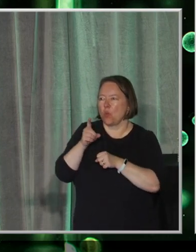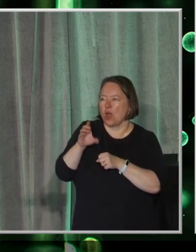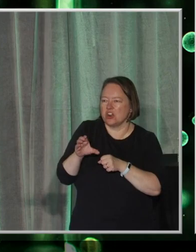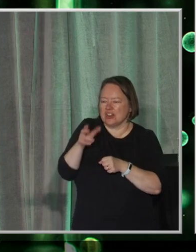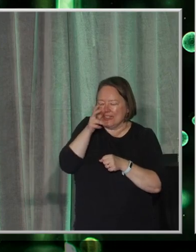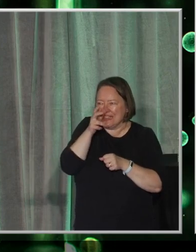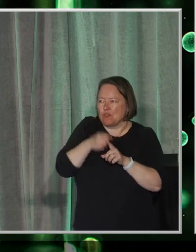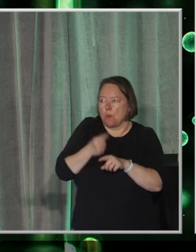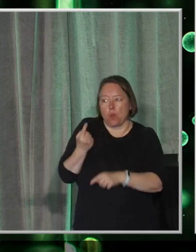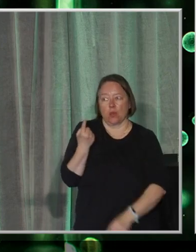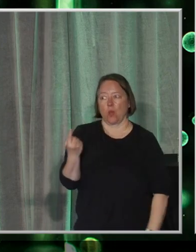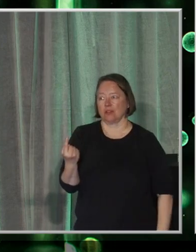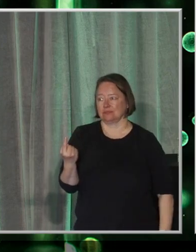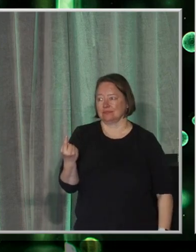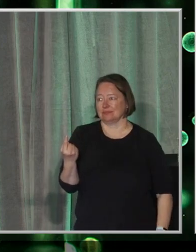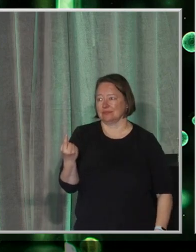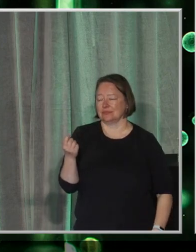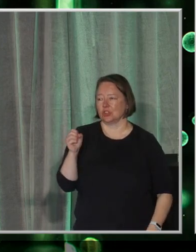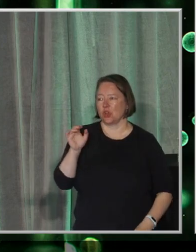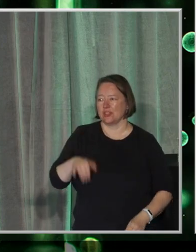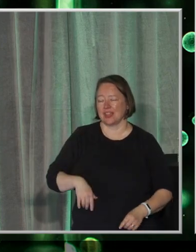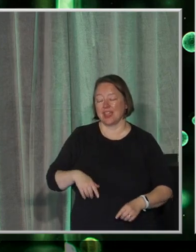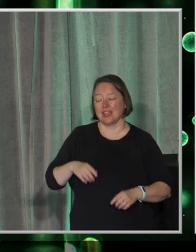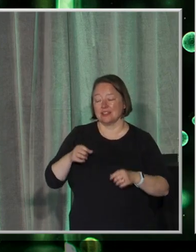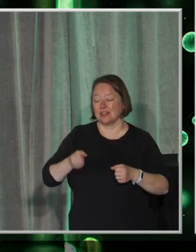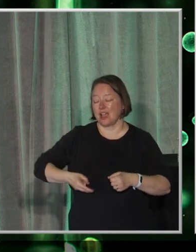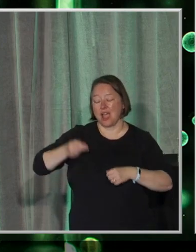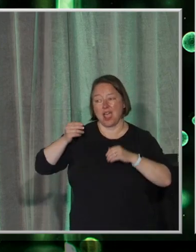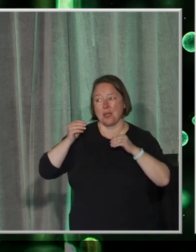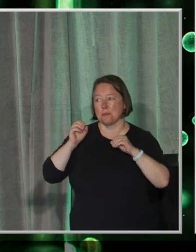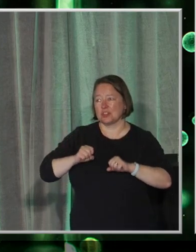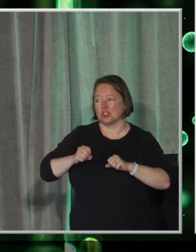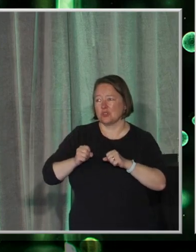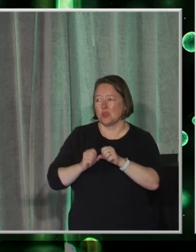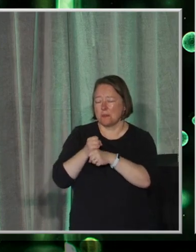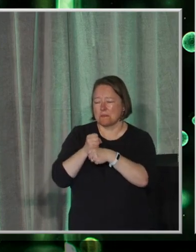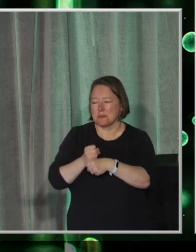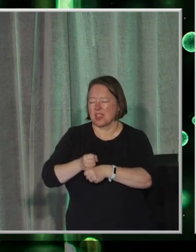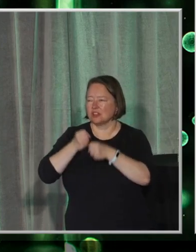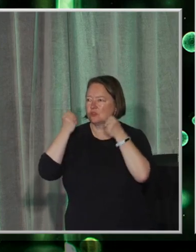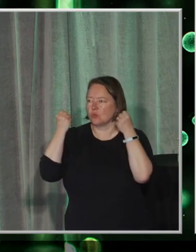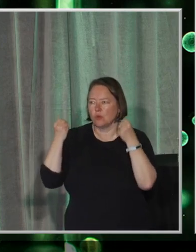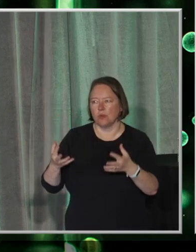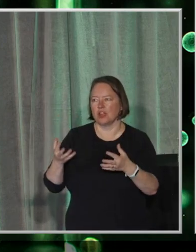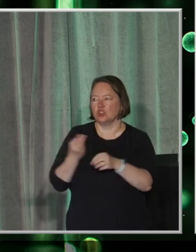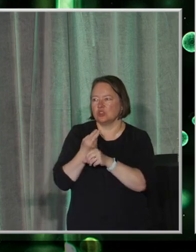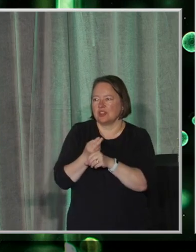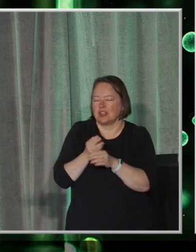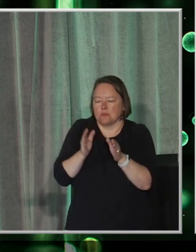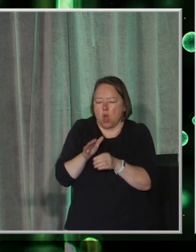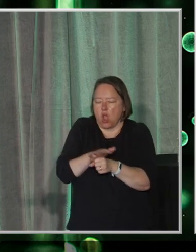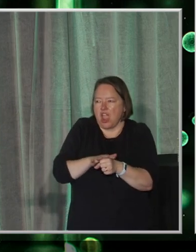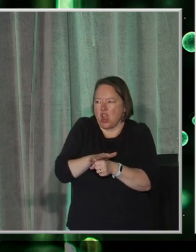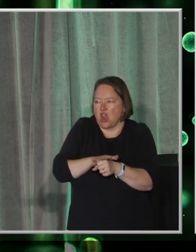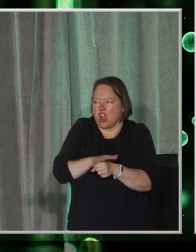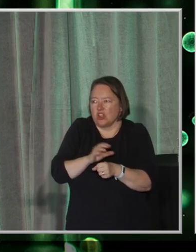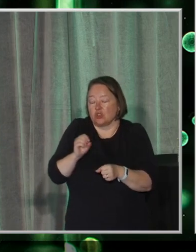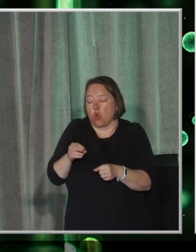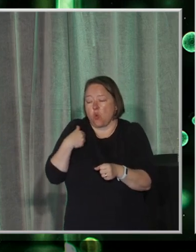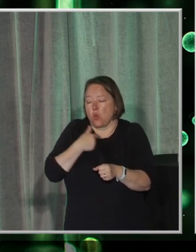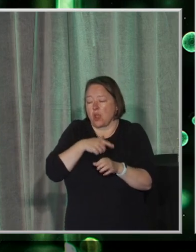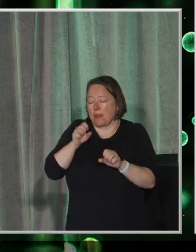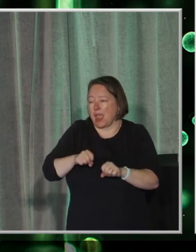insects from only one. So there's high potential for us producing in high quantities using a very small area. So even if we'll be able